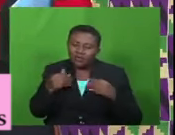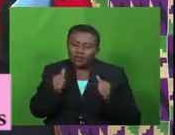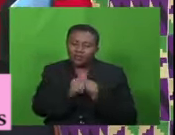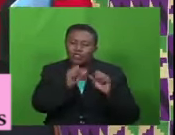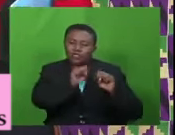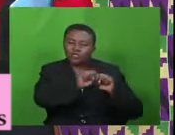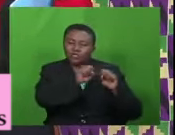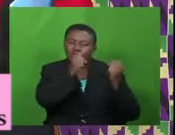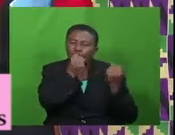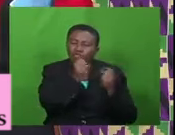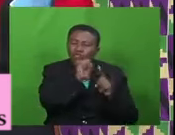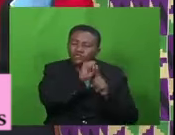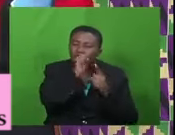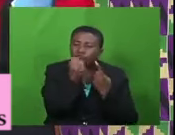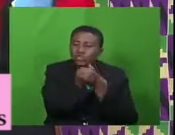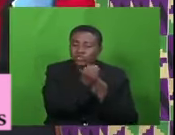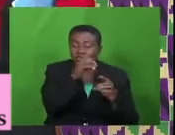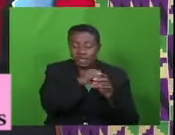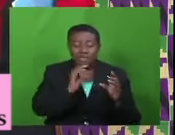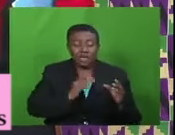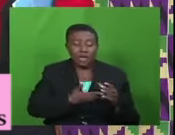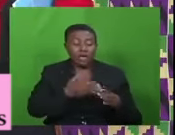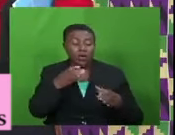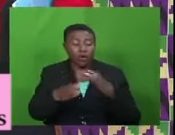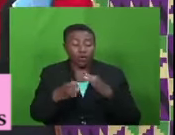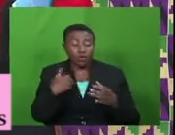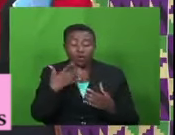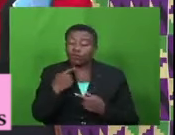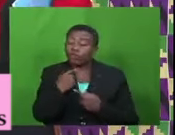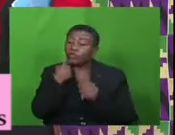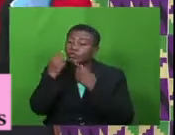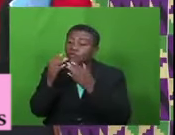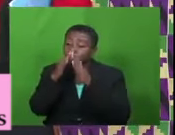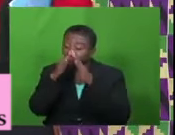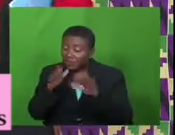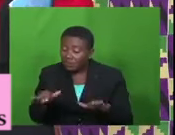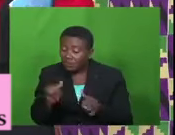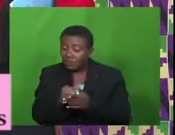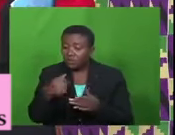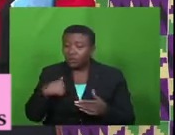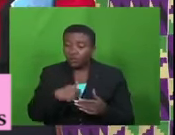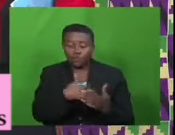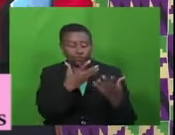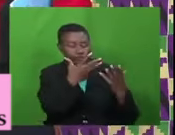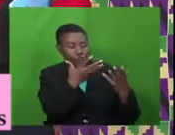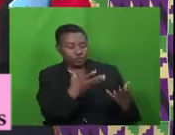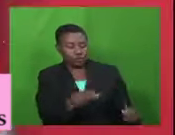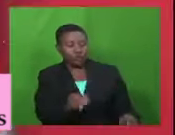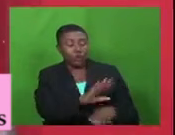country, and I'm glad to inform the House that we are resolving this problem.